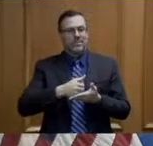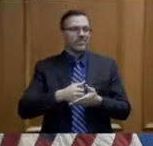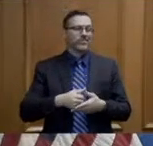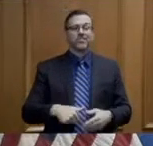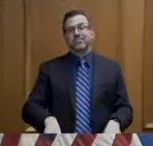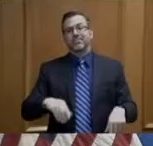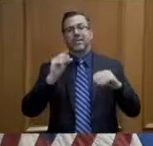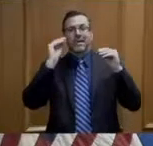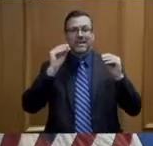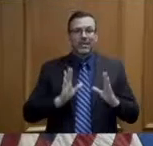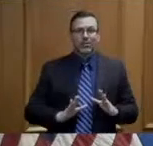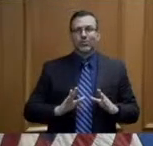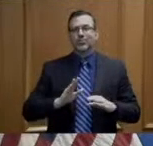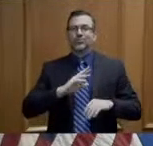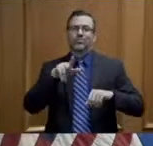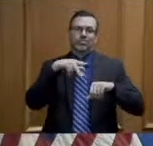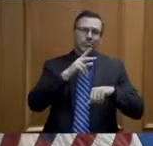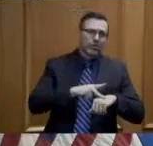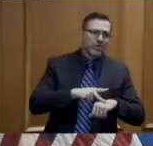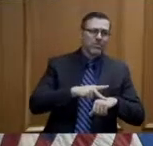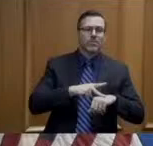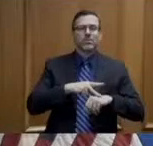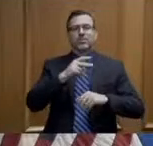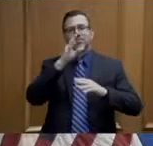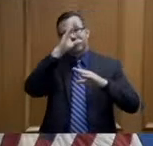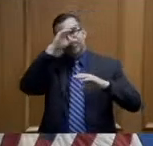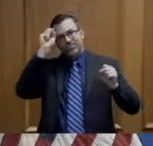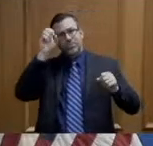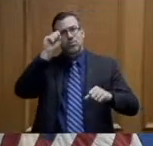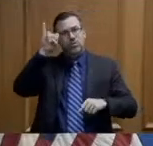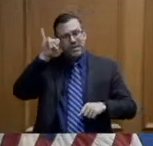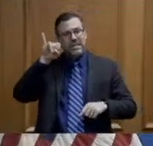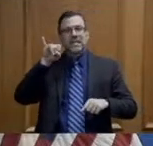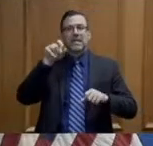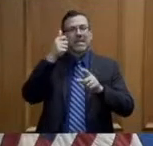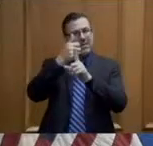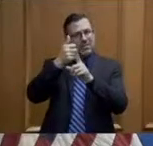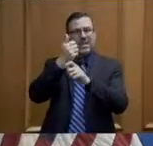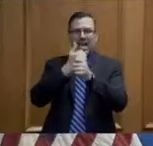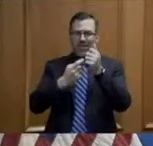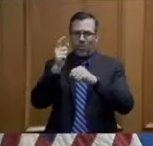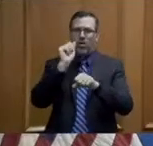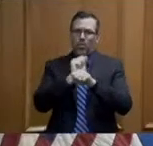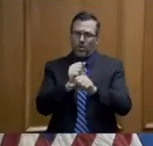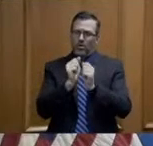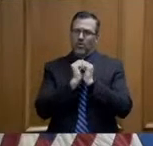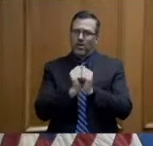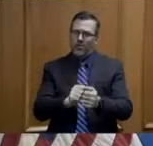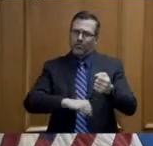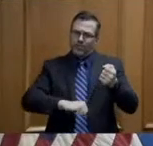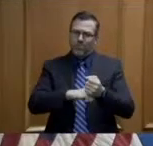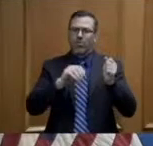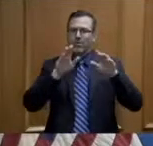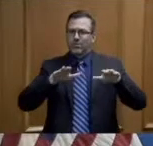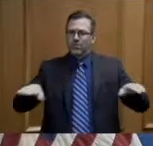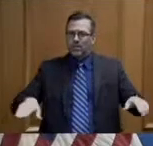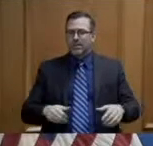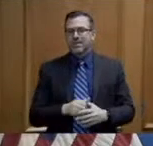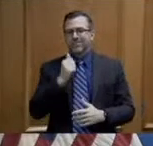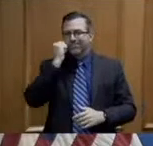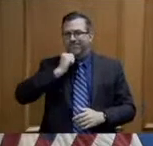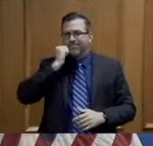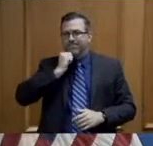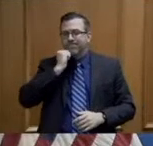and our superintendents are working hard to support our kids every single day. We've seen our districts go above and